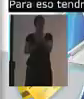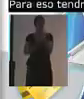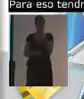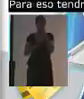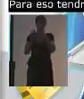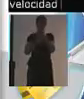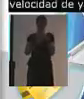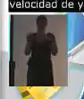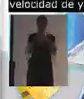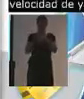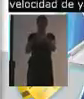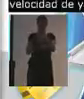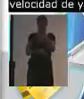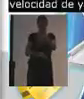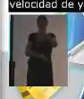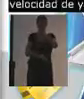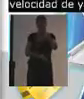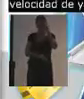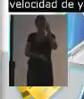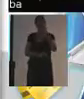be better in